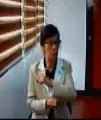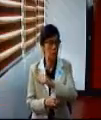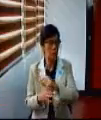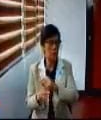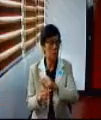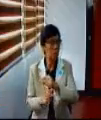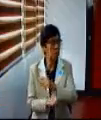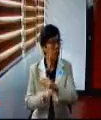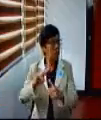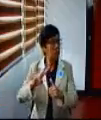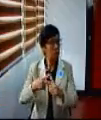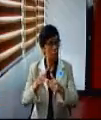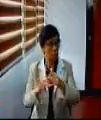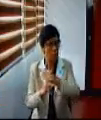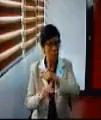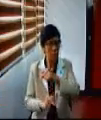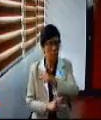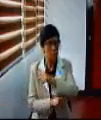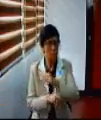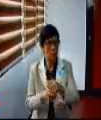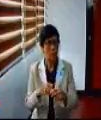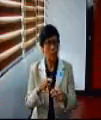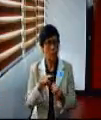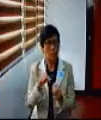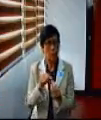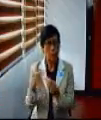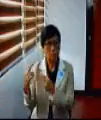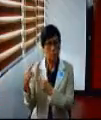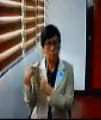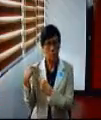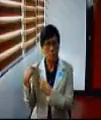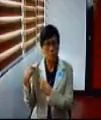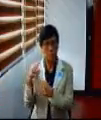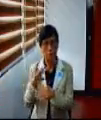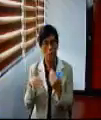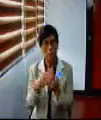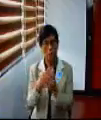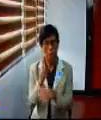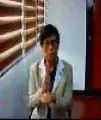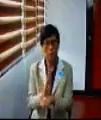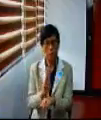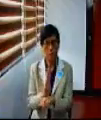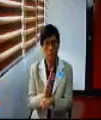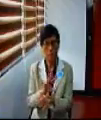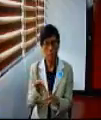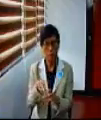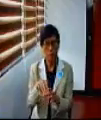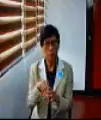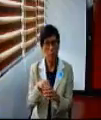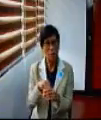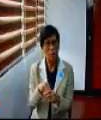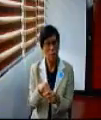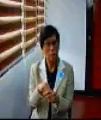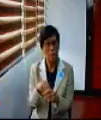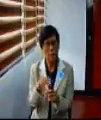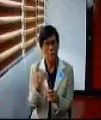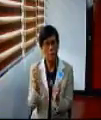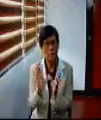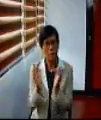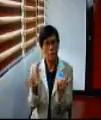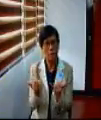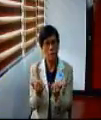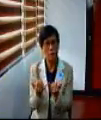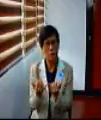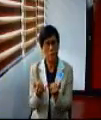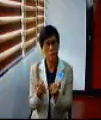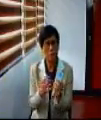pillar relates to the responsibility of all businesses, including transnational corporations, to respect human